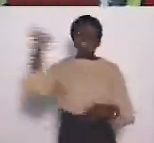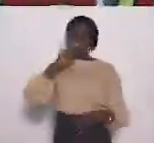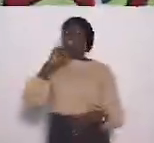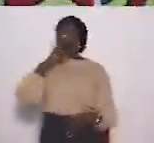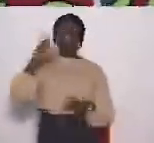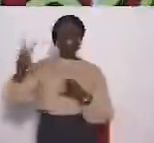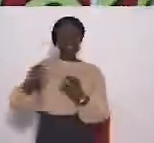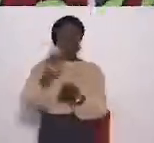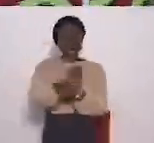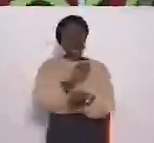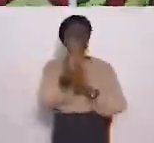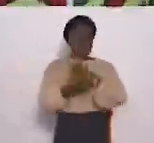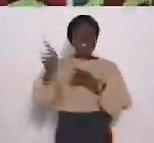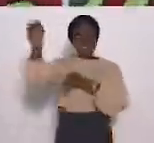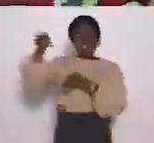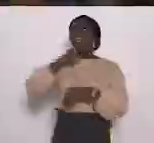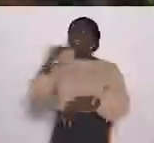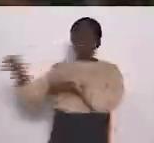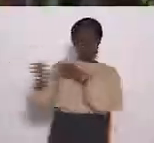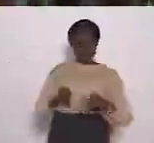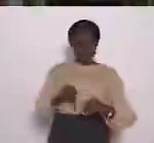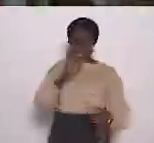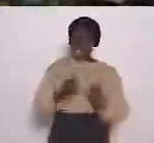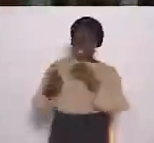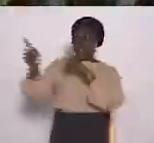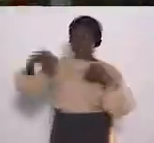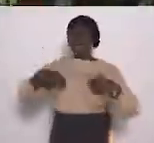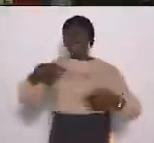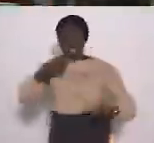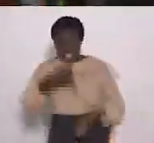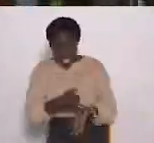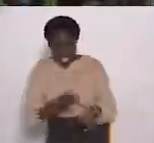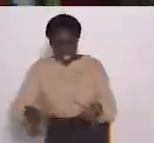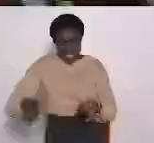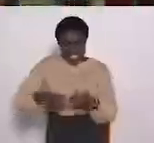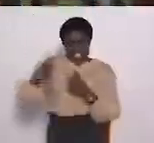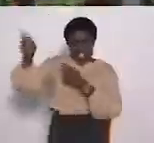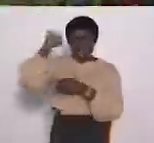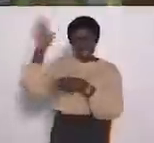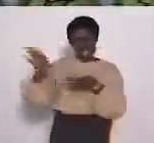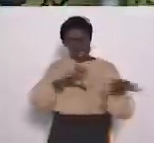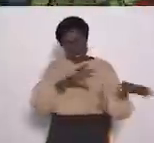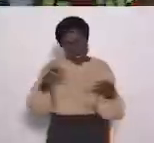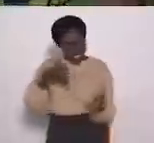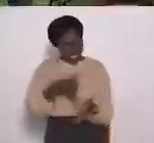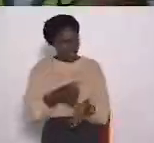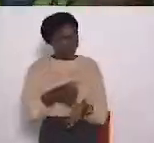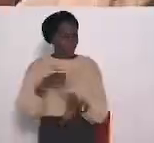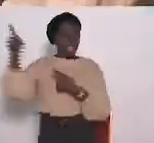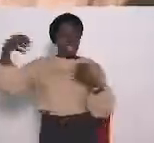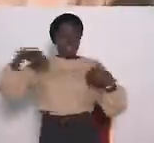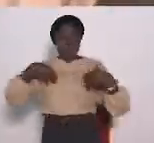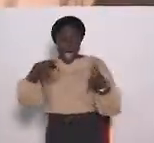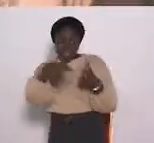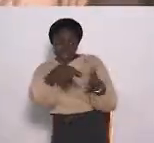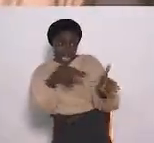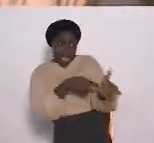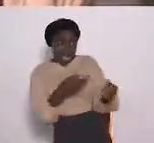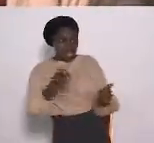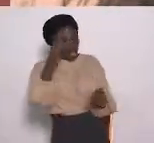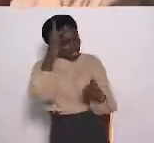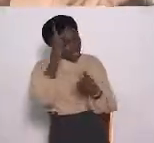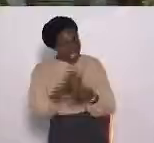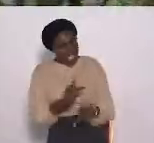Mountain you cannot if you have said it and you will do it you have a track record of